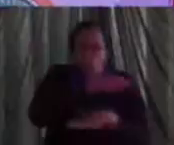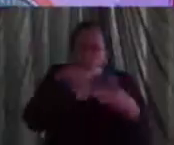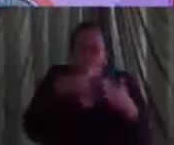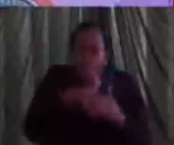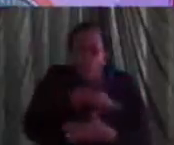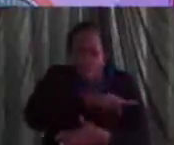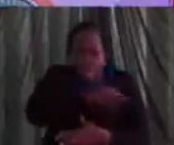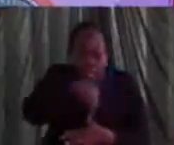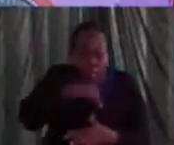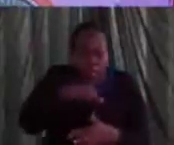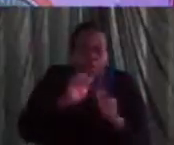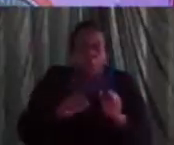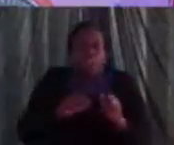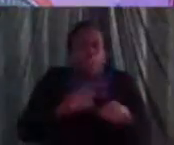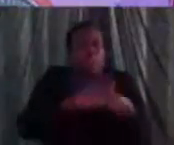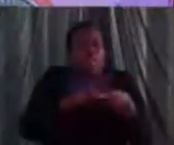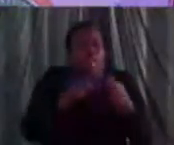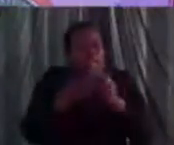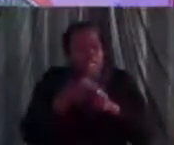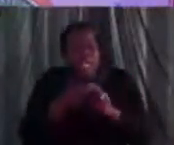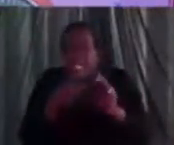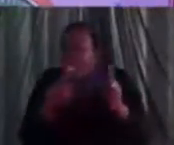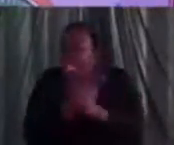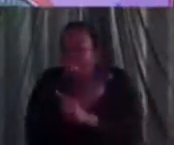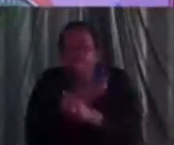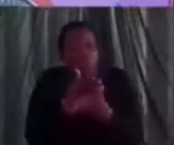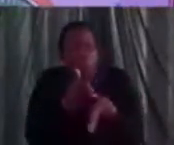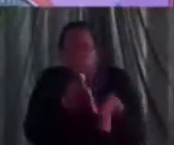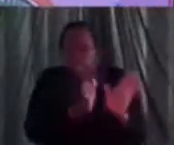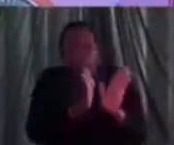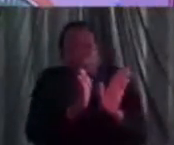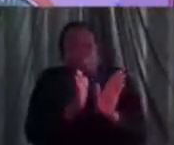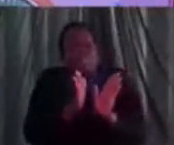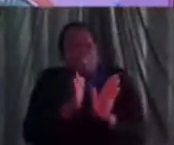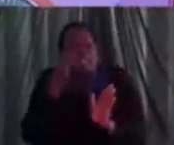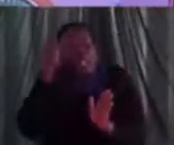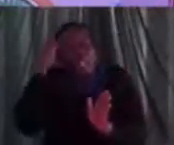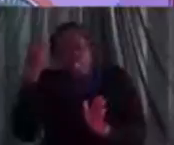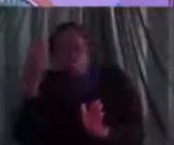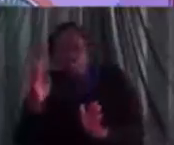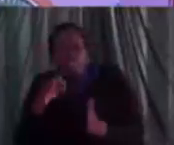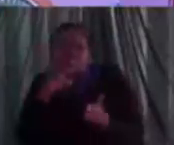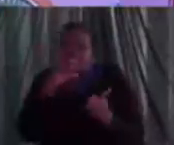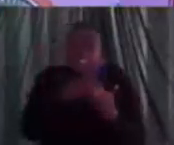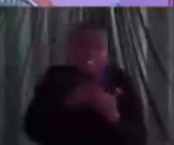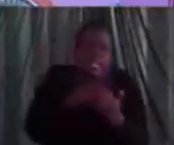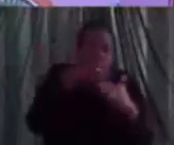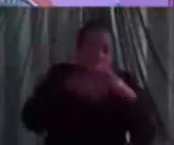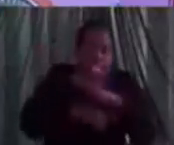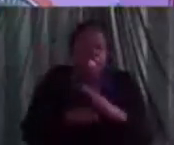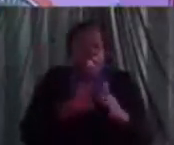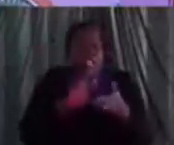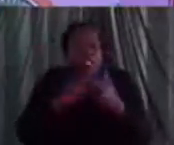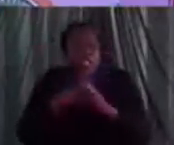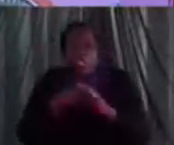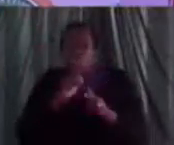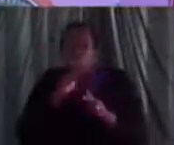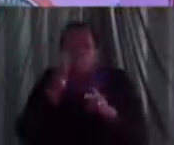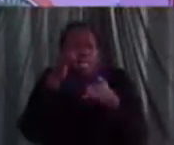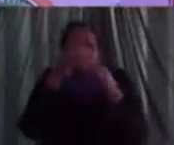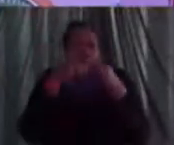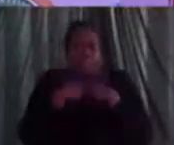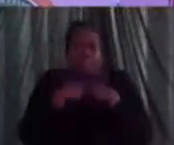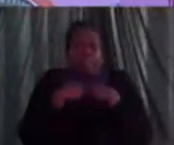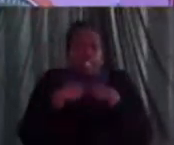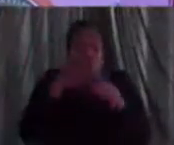can relate this way. Anyway, the issue of status in a relationship doesn't arise. What